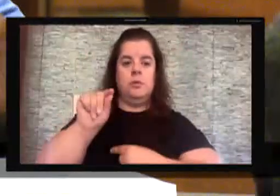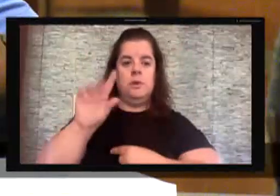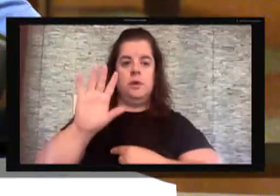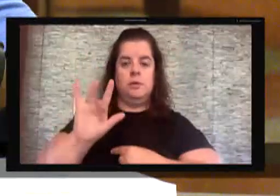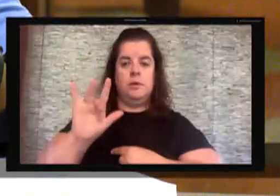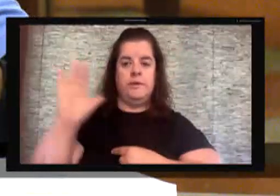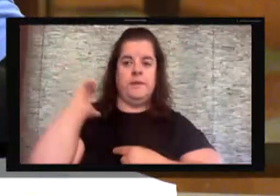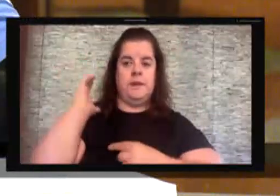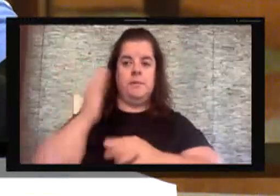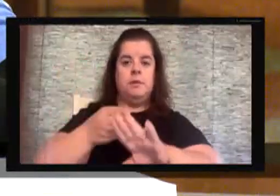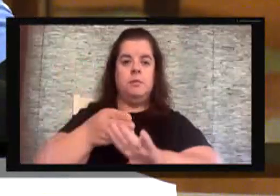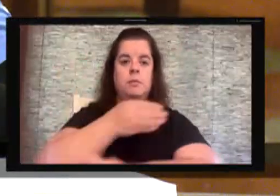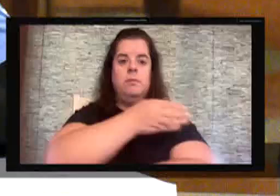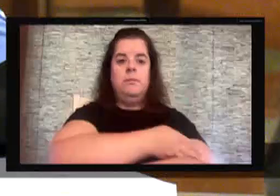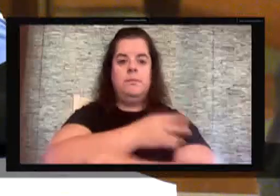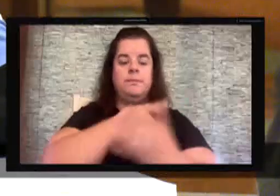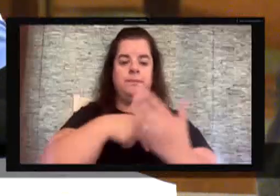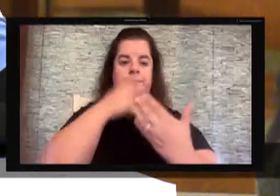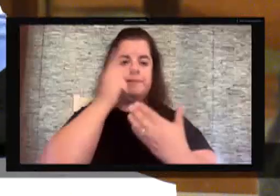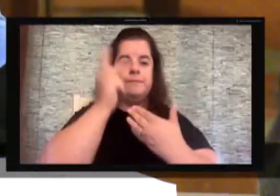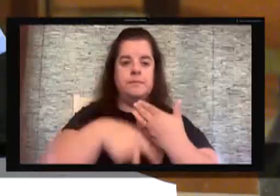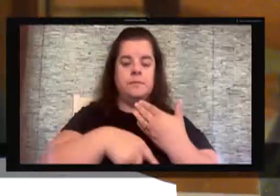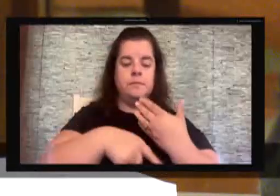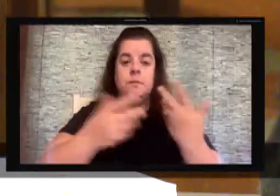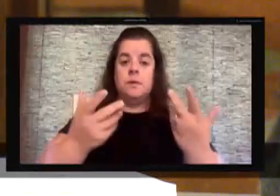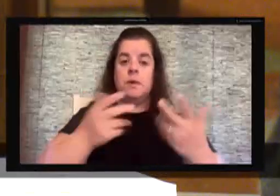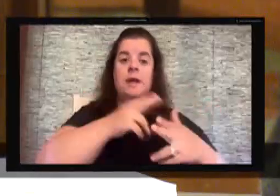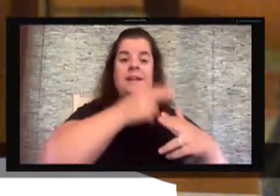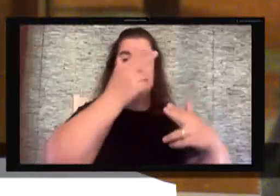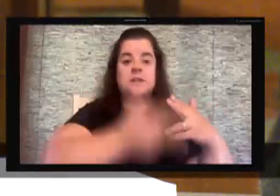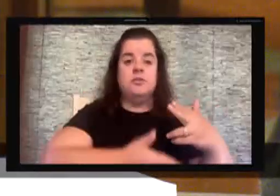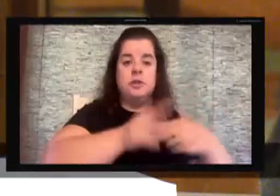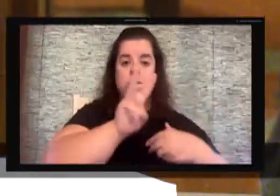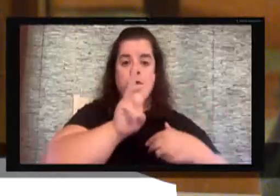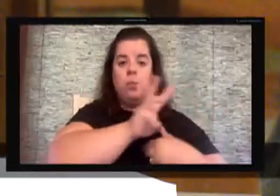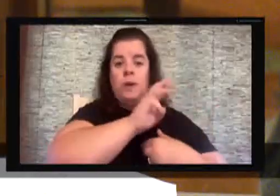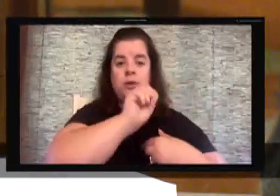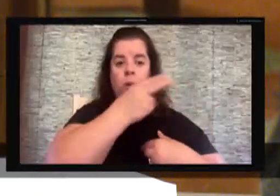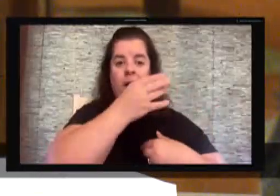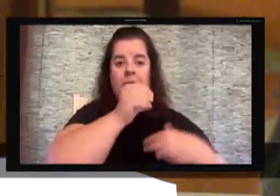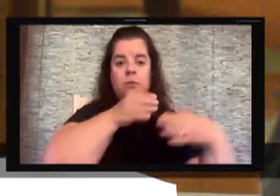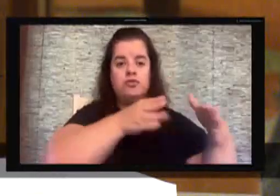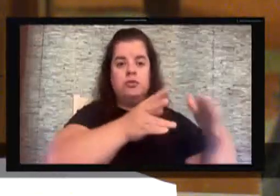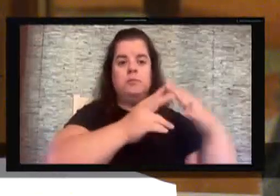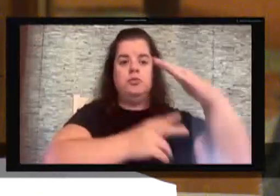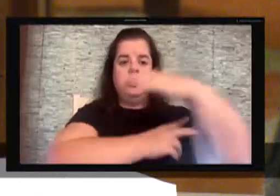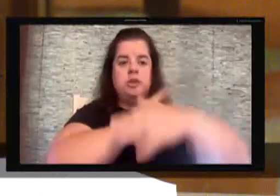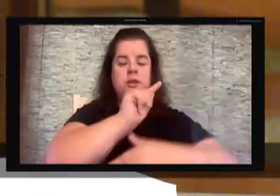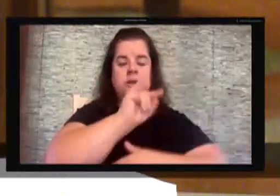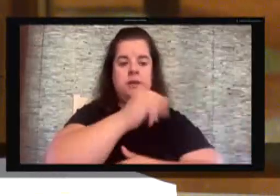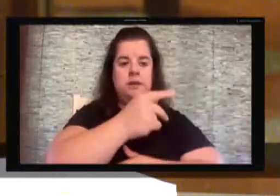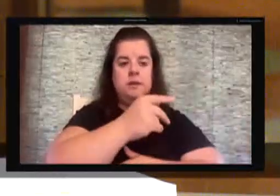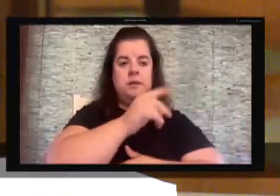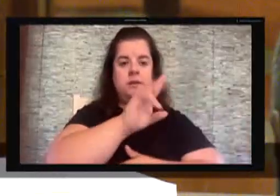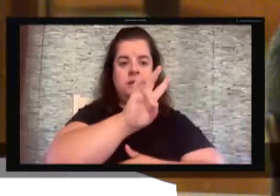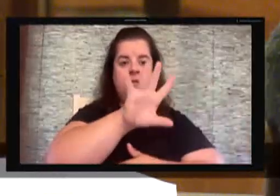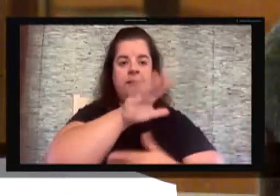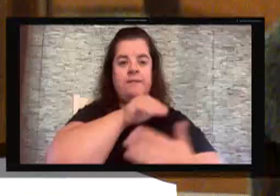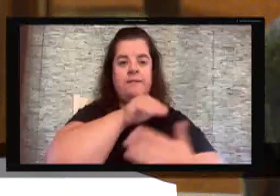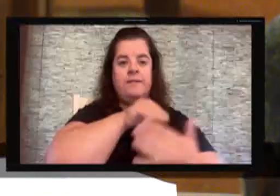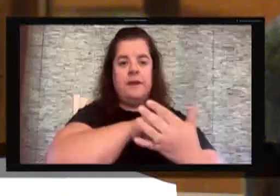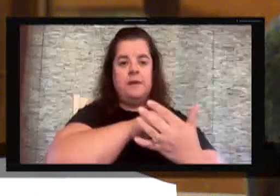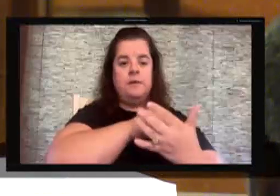through 2025 capital improvement program by decreasing West Ohio Street Bridge by $75,000